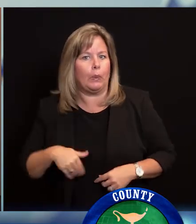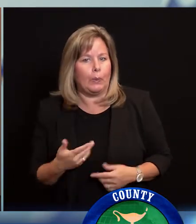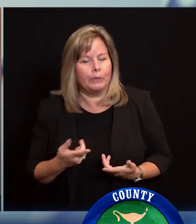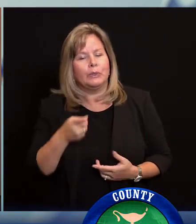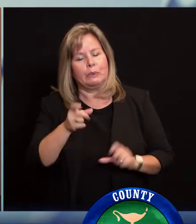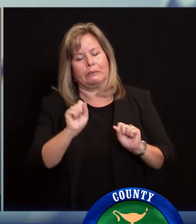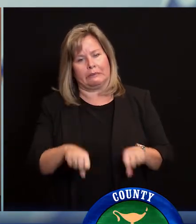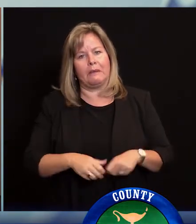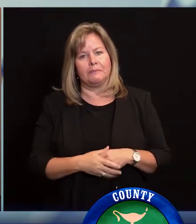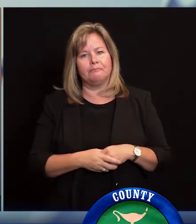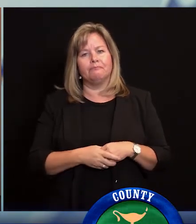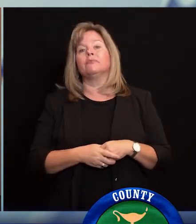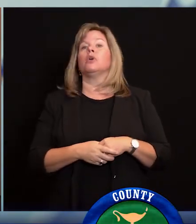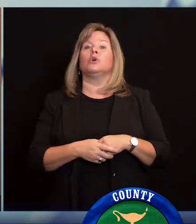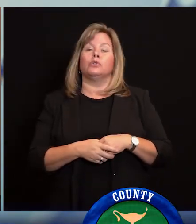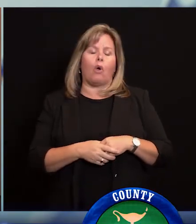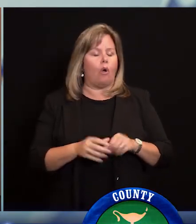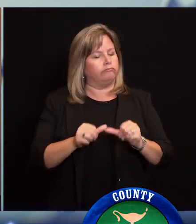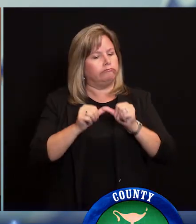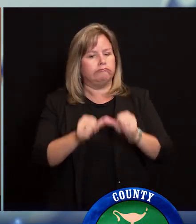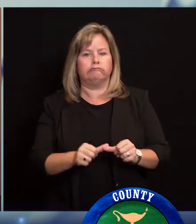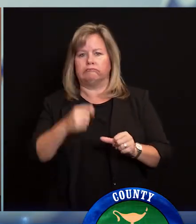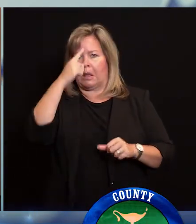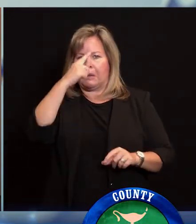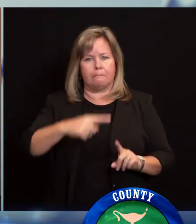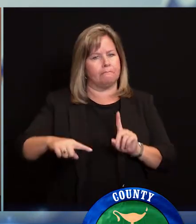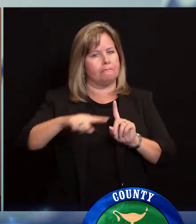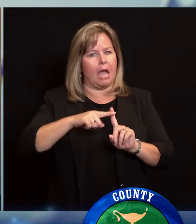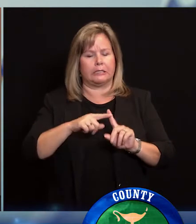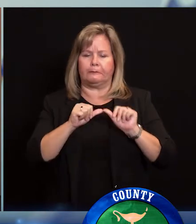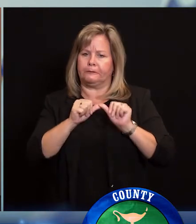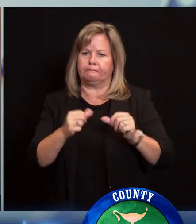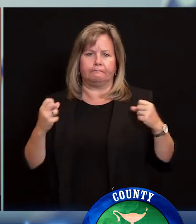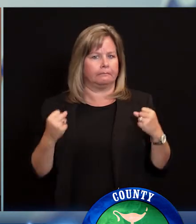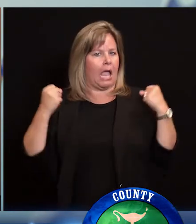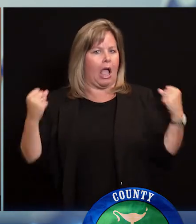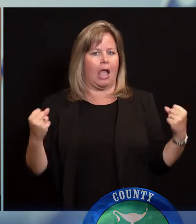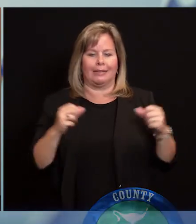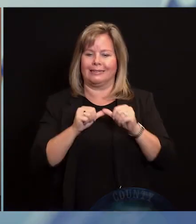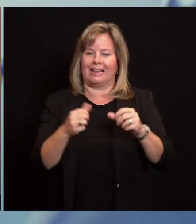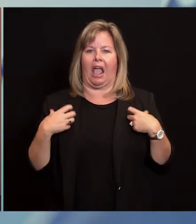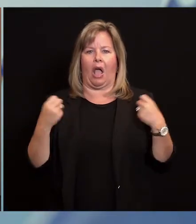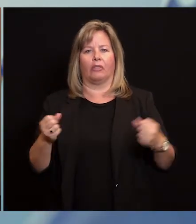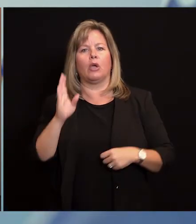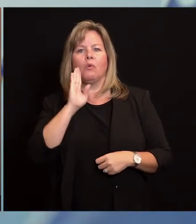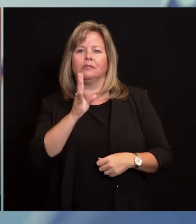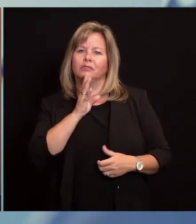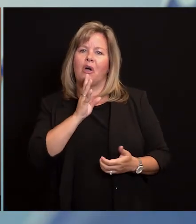things and stay positive, stay heroic, and stay healthy, and I'll talk to you again next week. Thank you.